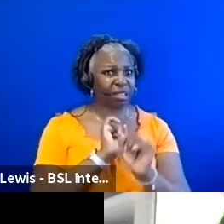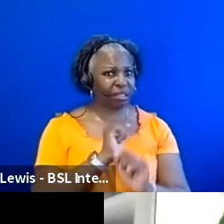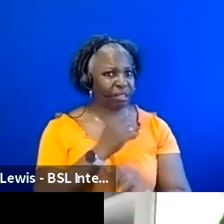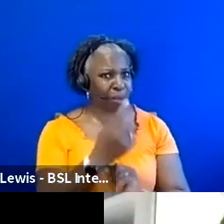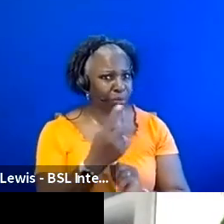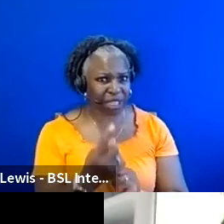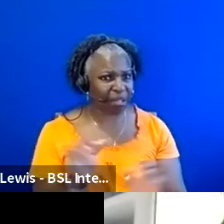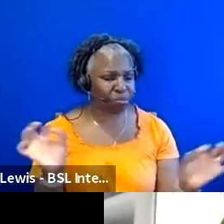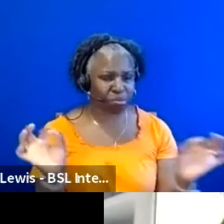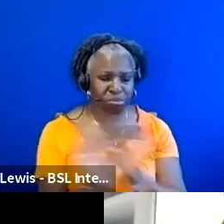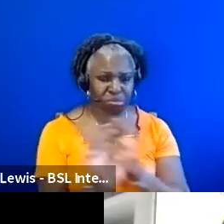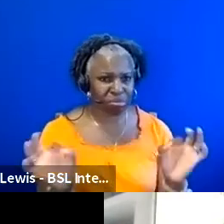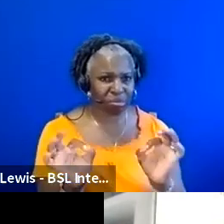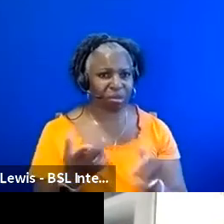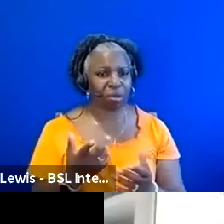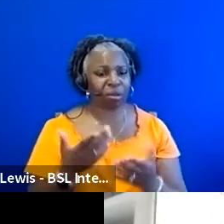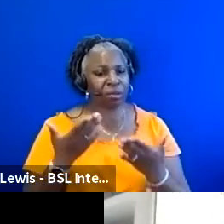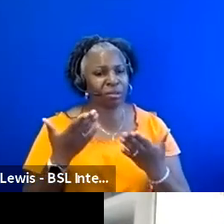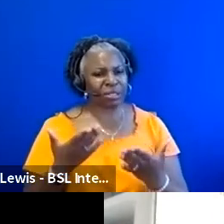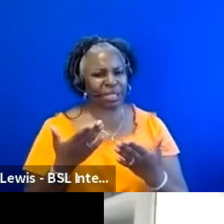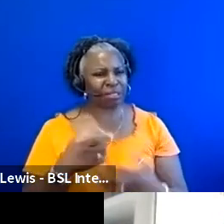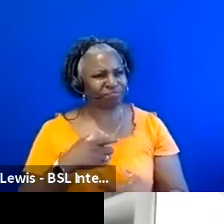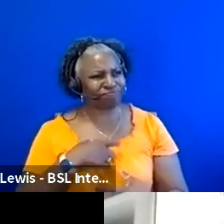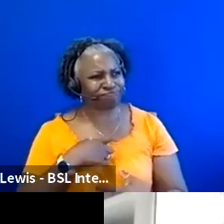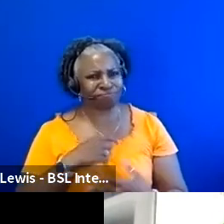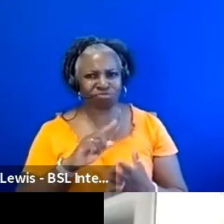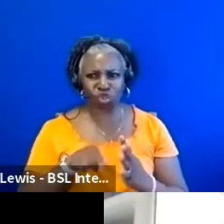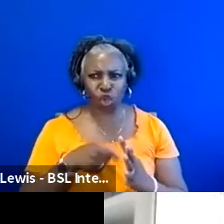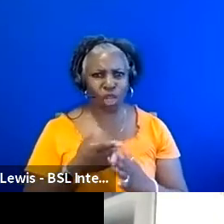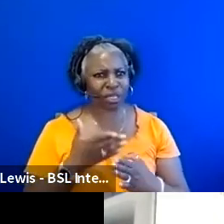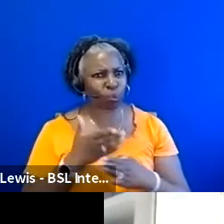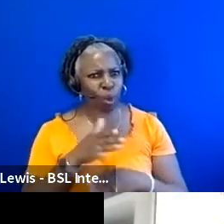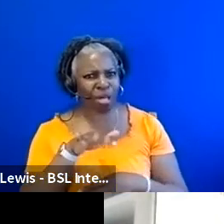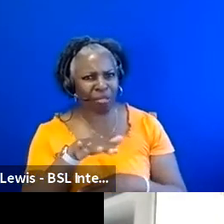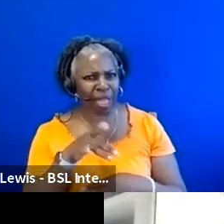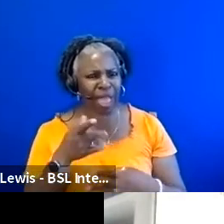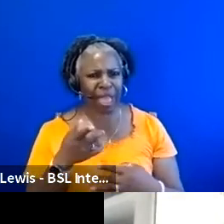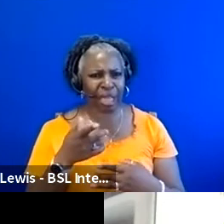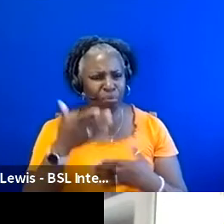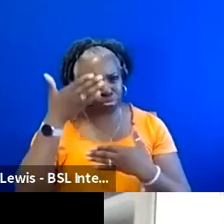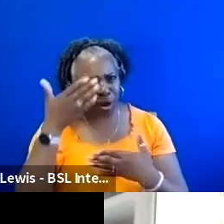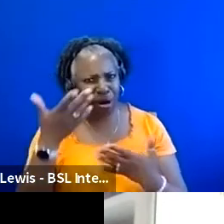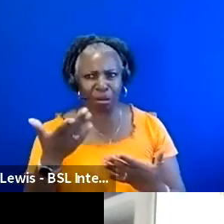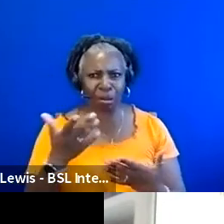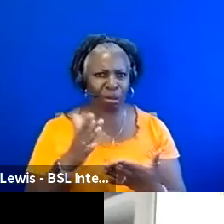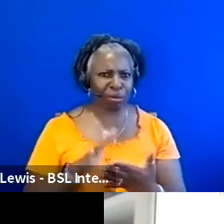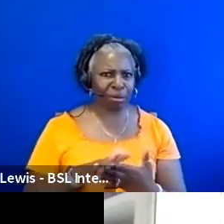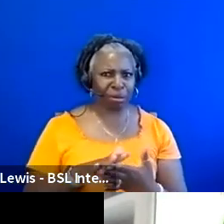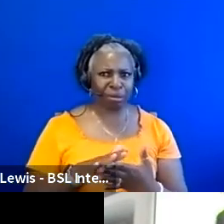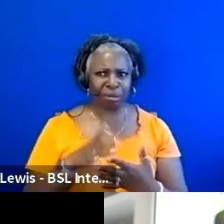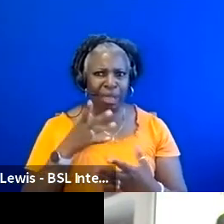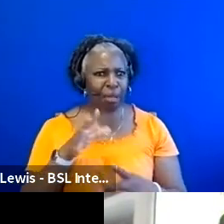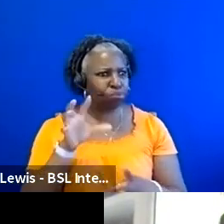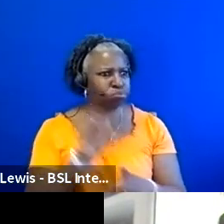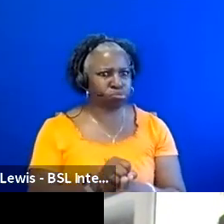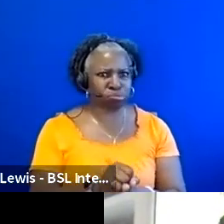And virtually today, it's just very scary to be a journalist in Morocco because you can just get hit by charges like